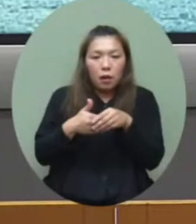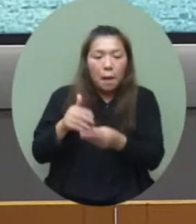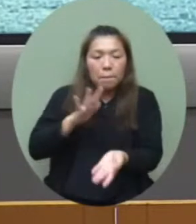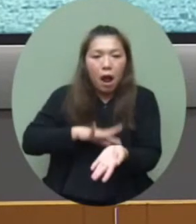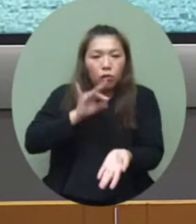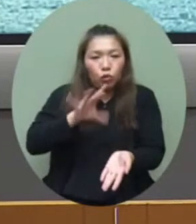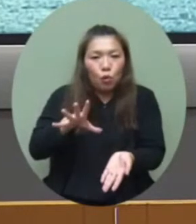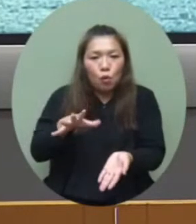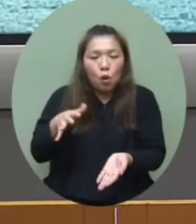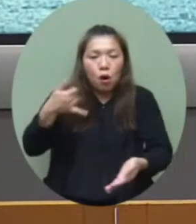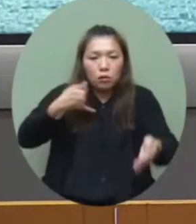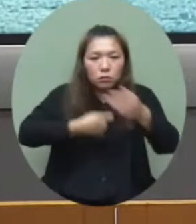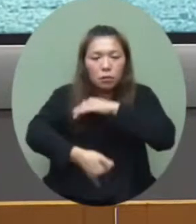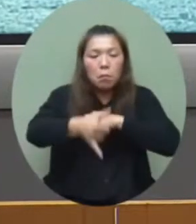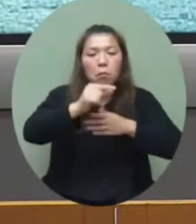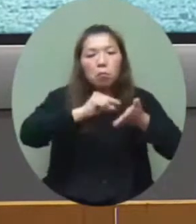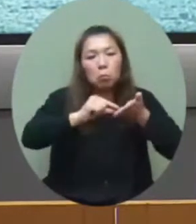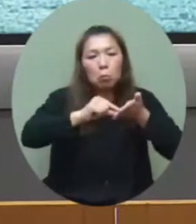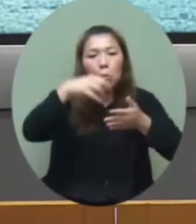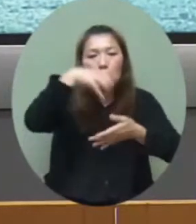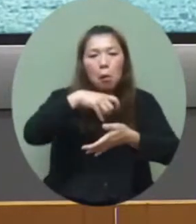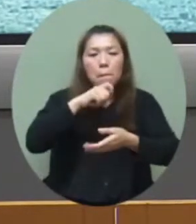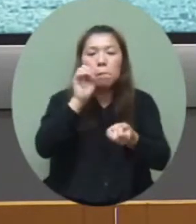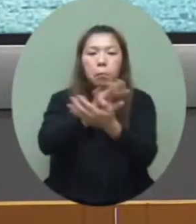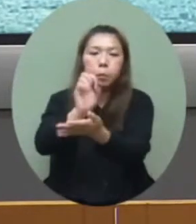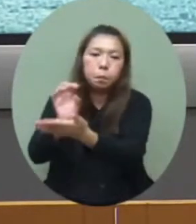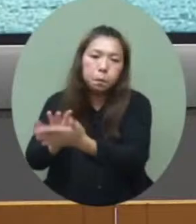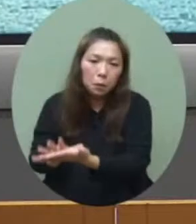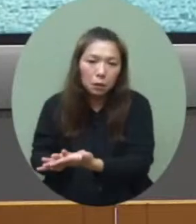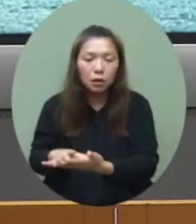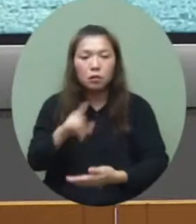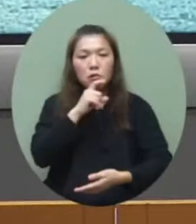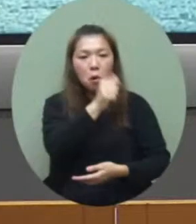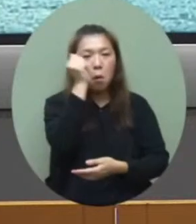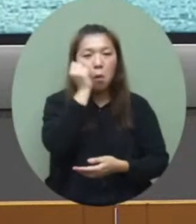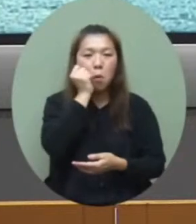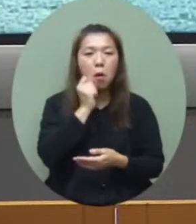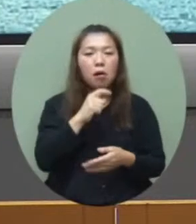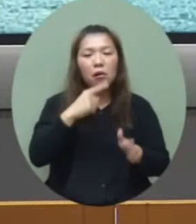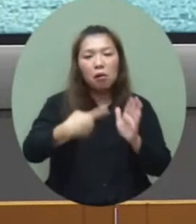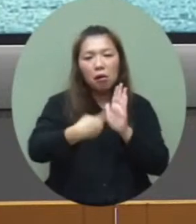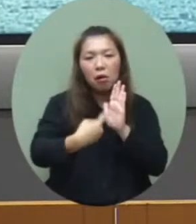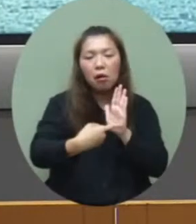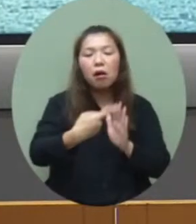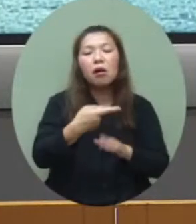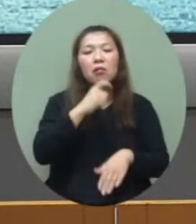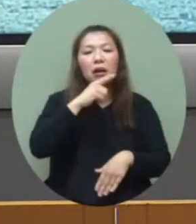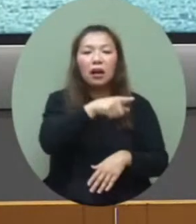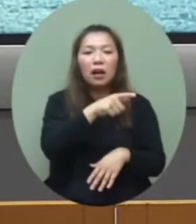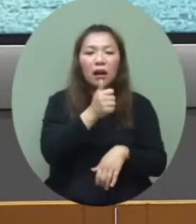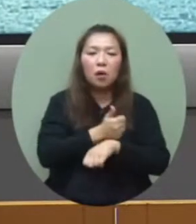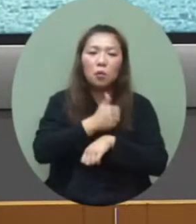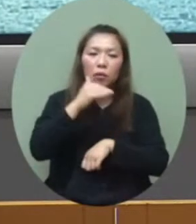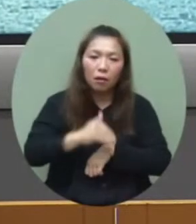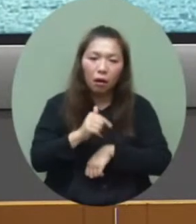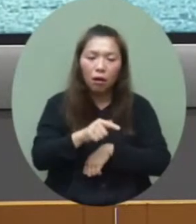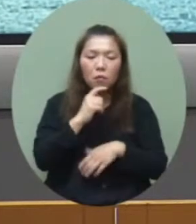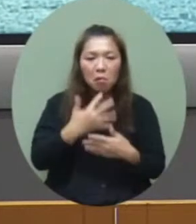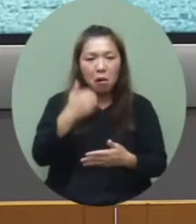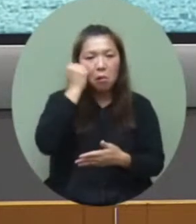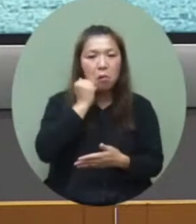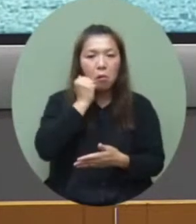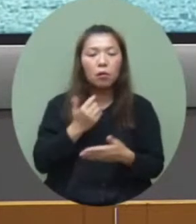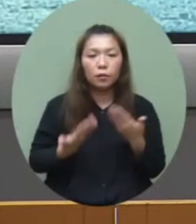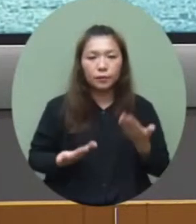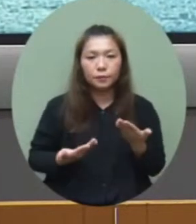infection. So it is possible that they will bring the virus back to the care homes. So for the elderly residents in the care homes, they